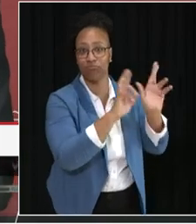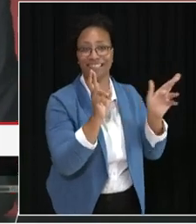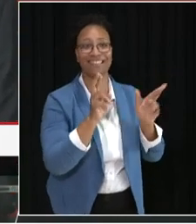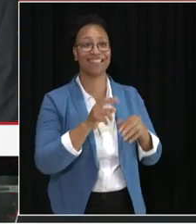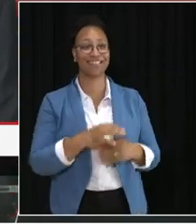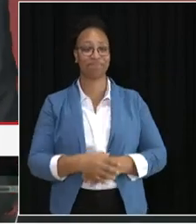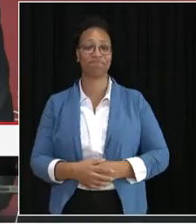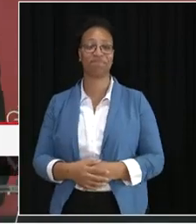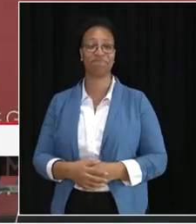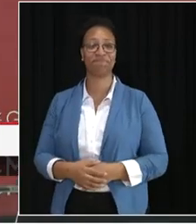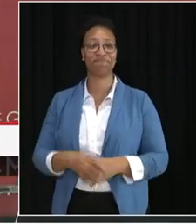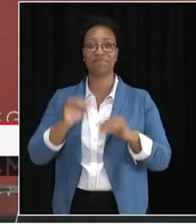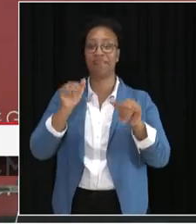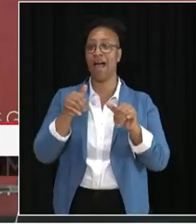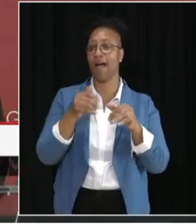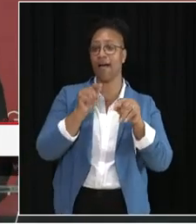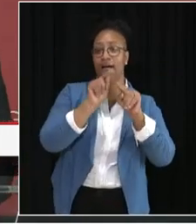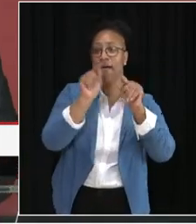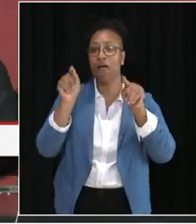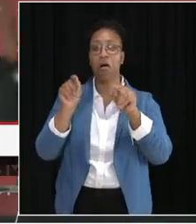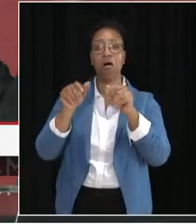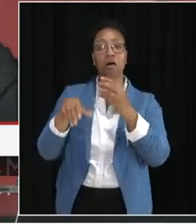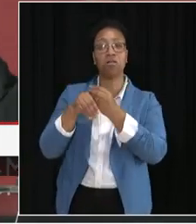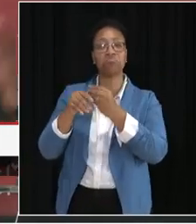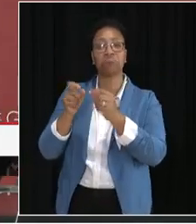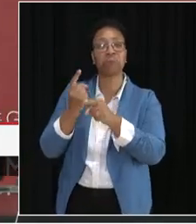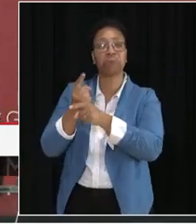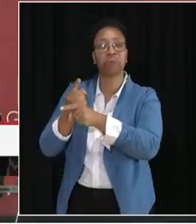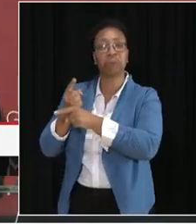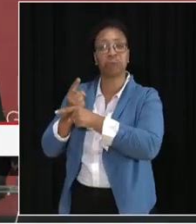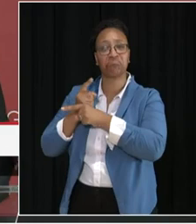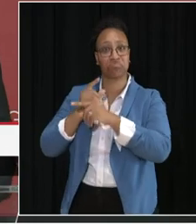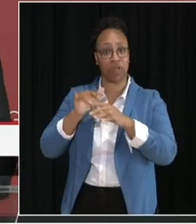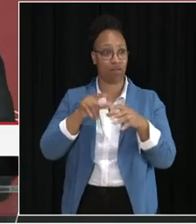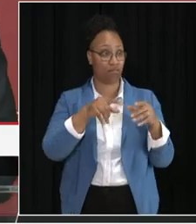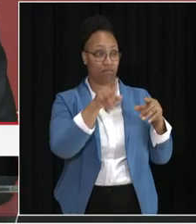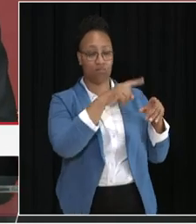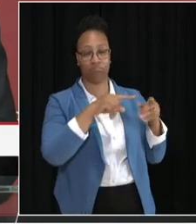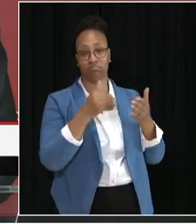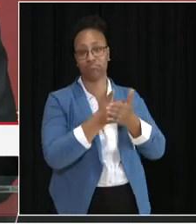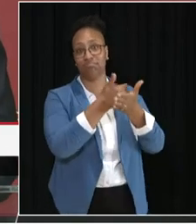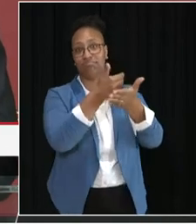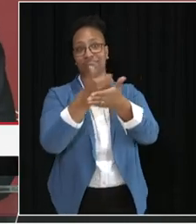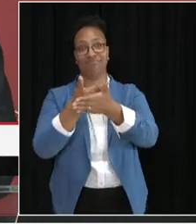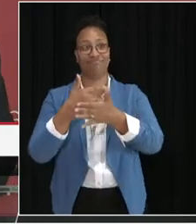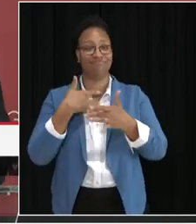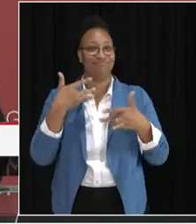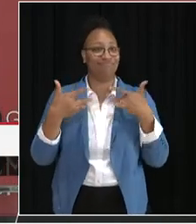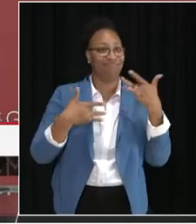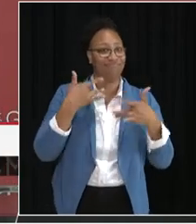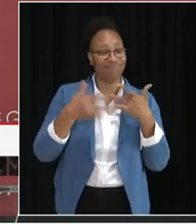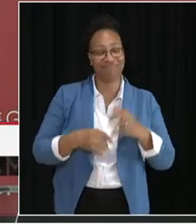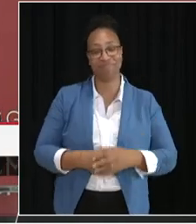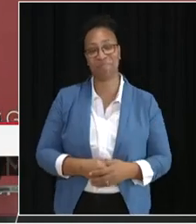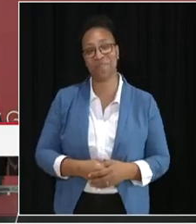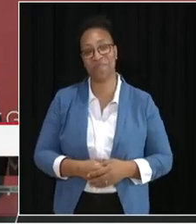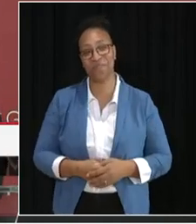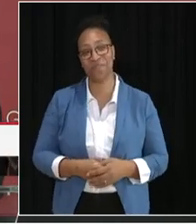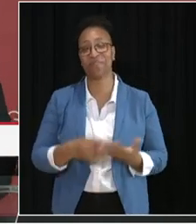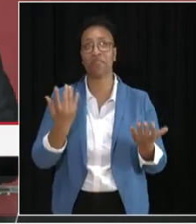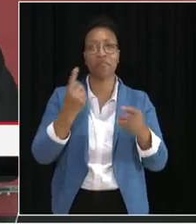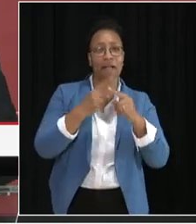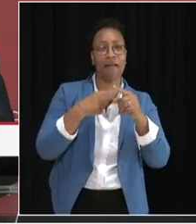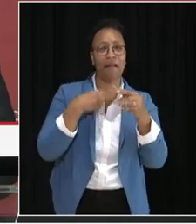to, there's also recreational aspects to this building, a beautiful new soccer field, an amazing gymnasium. I hope you guys see it before you leave